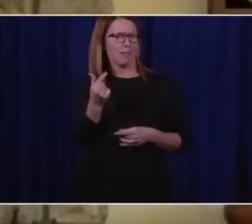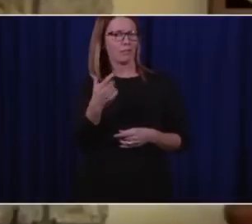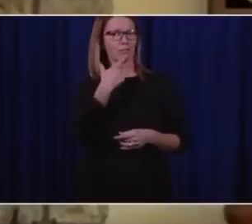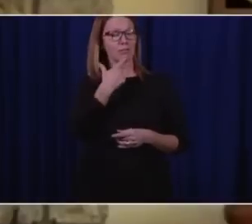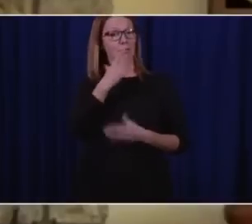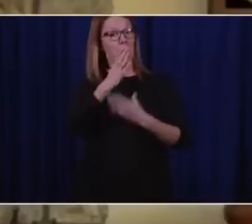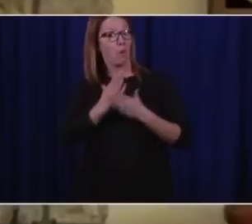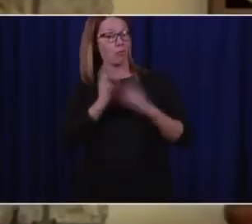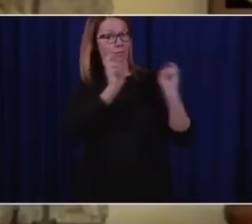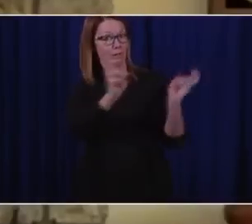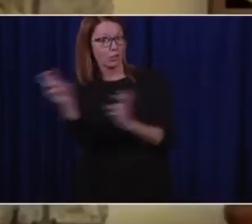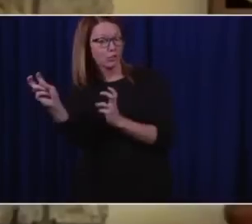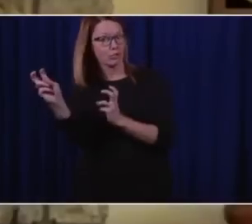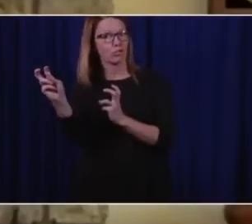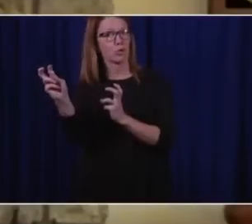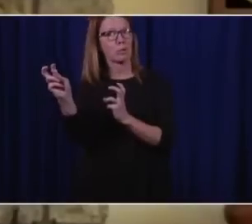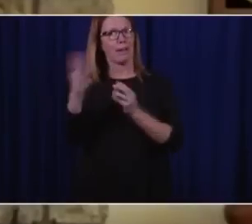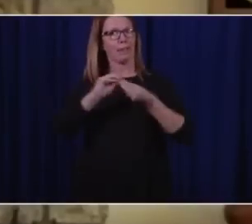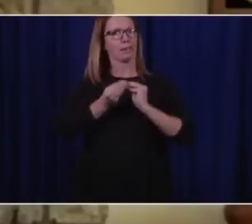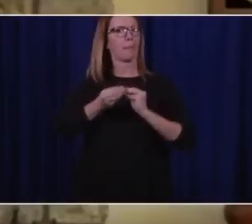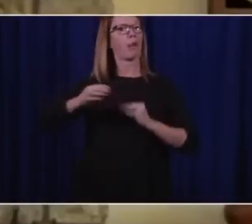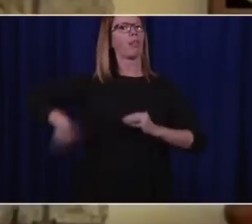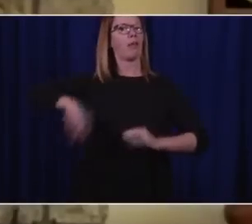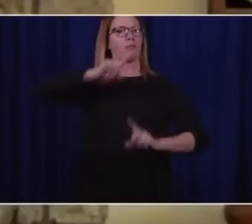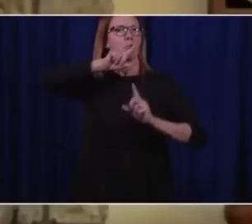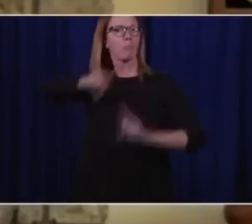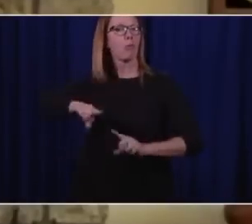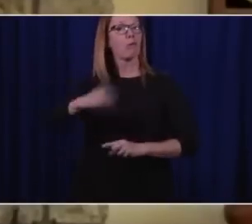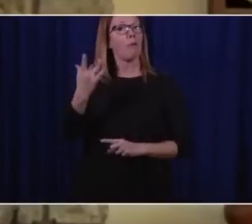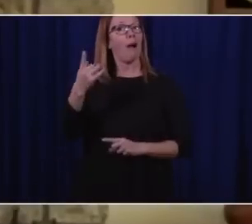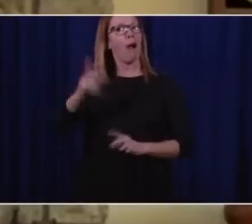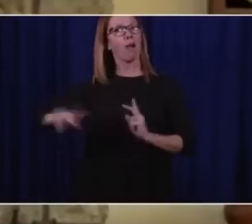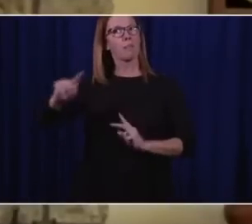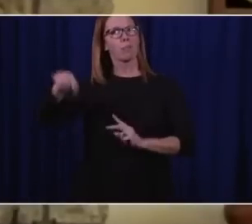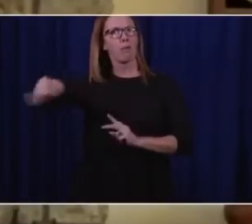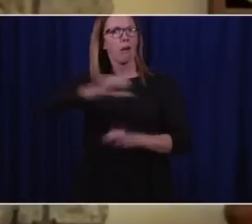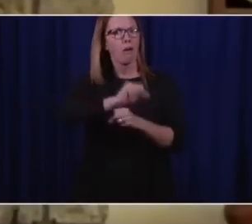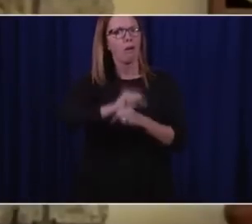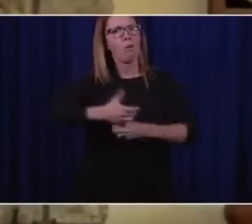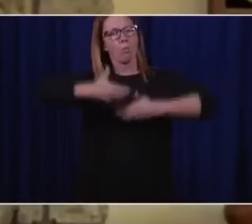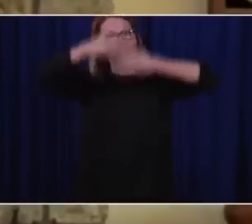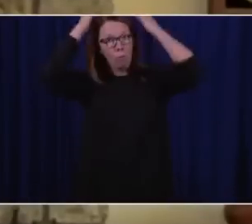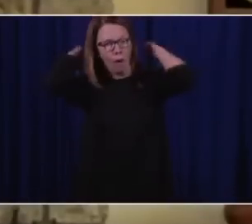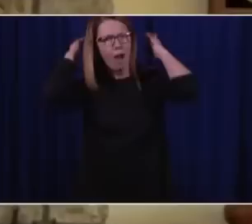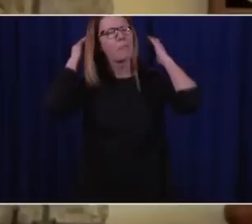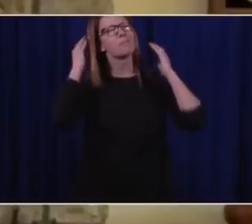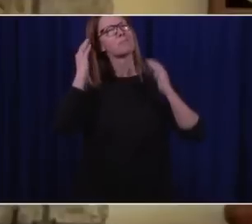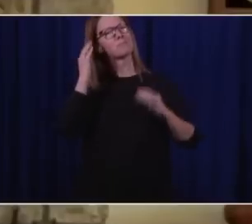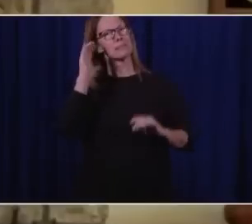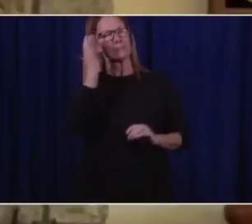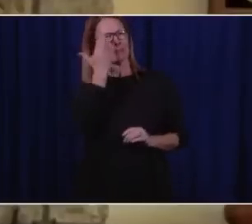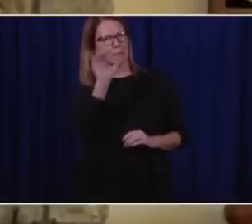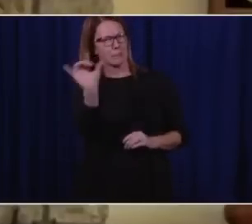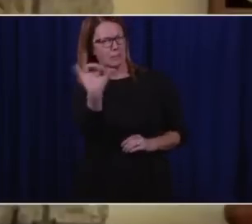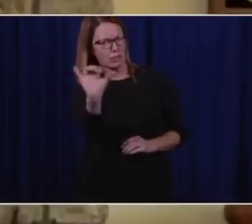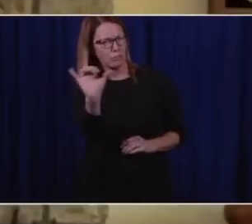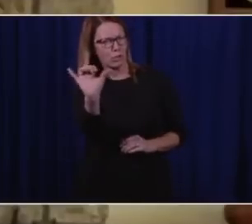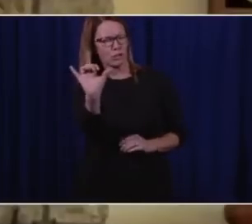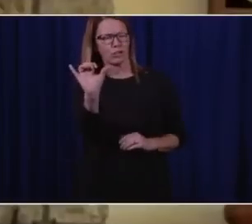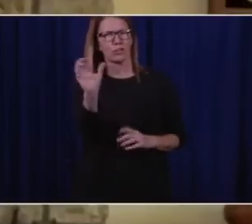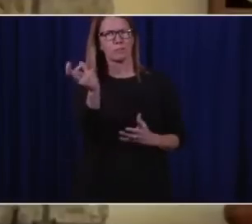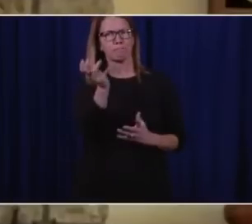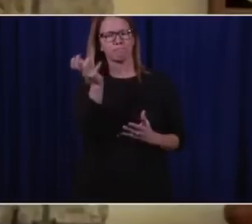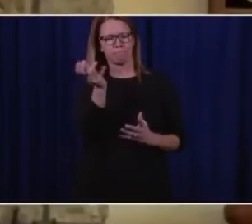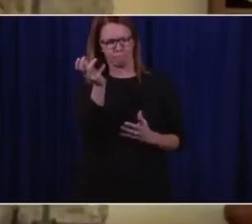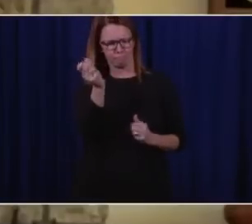issue of our numbers being late reported was people are overwhelmed, and it sounds like you're kind of saying a similar, telling a similar